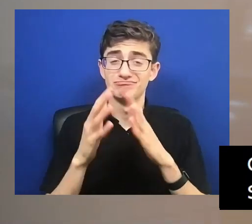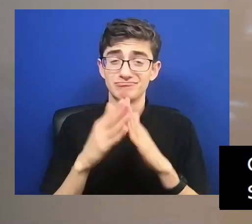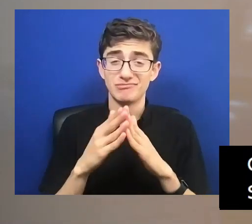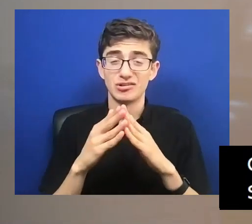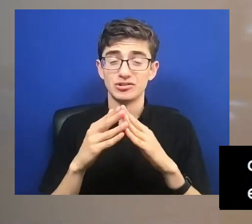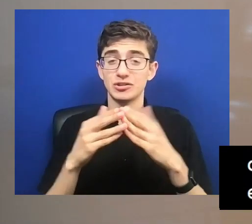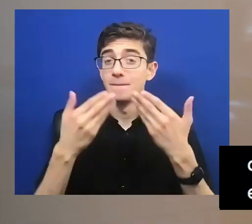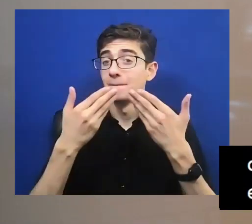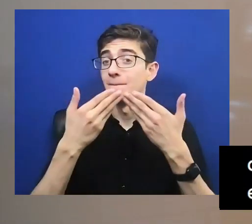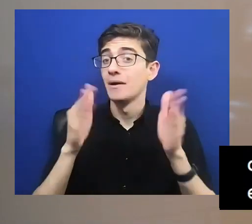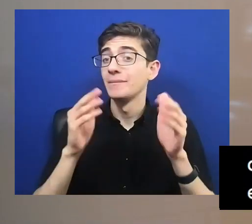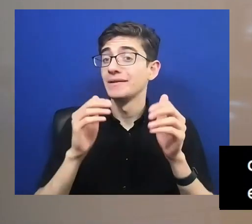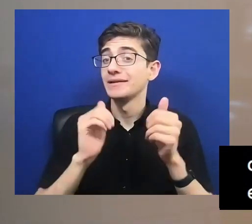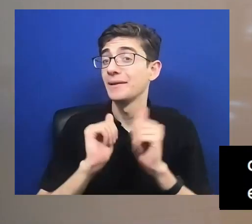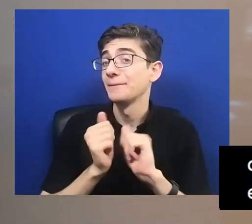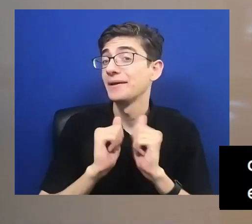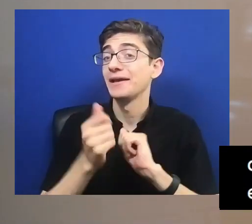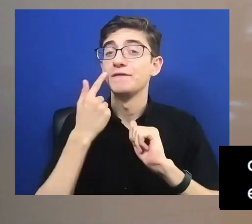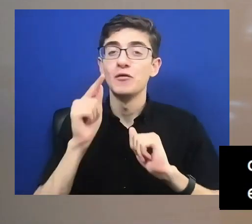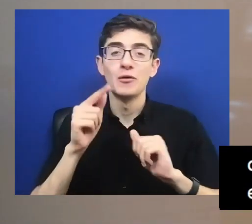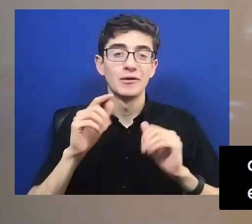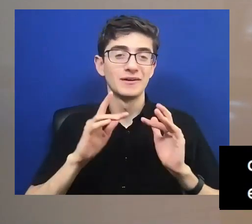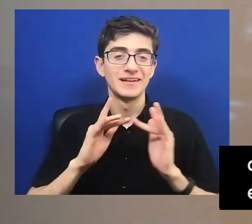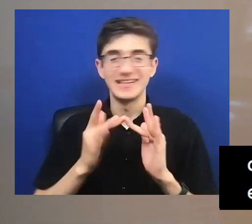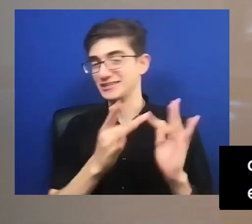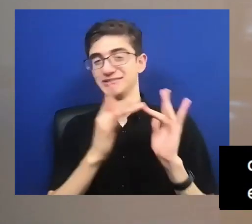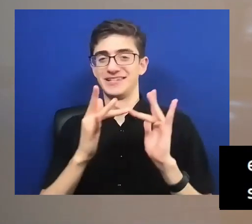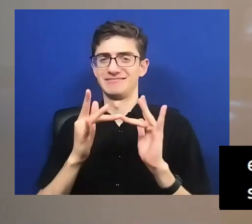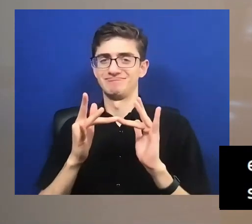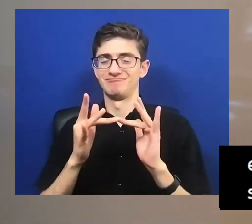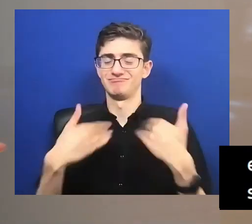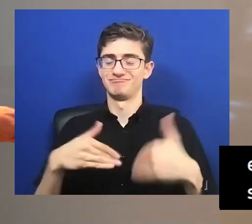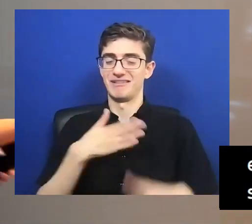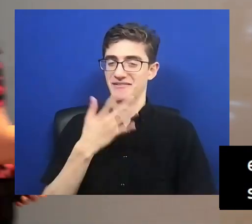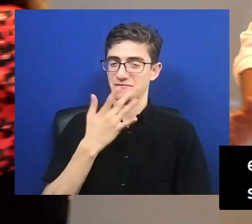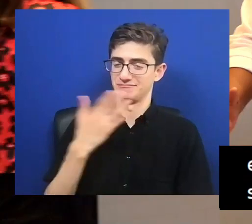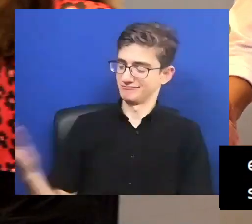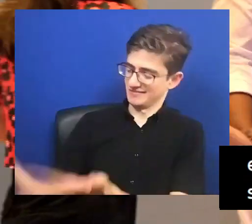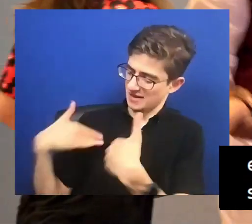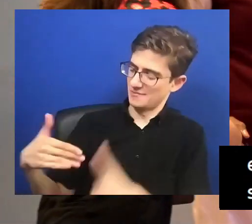favorite thing. Come on up here, Senator. All right.